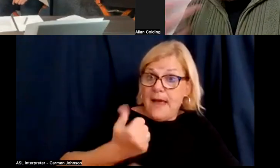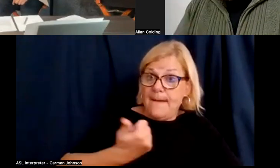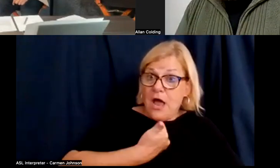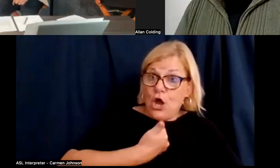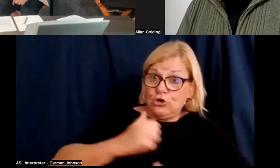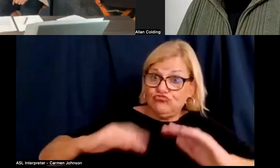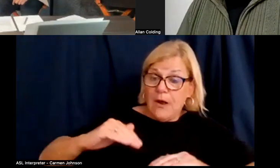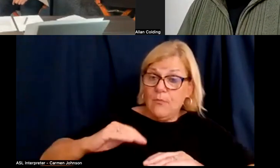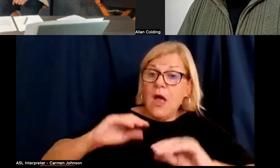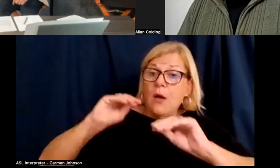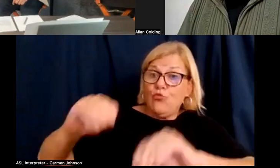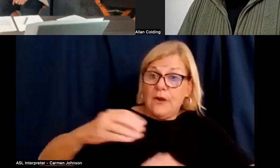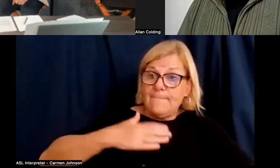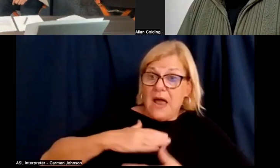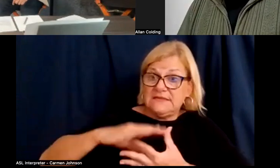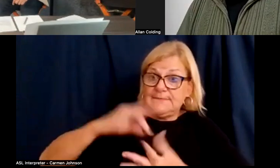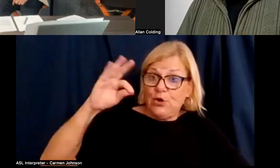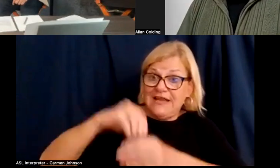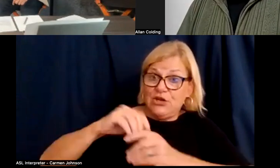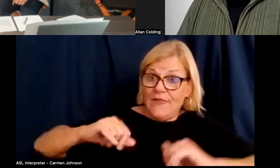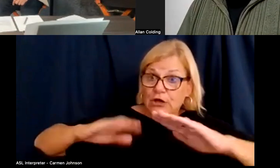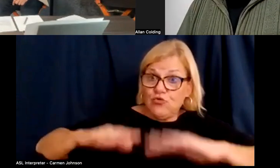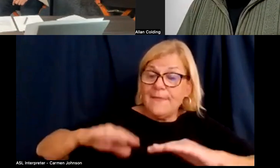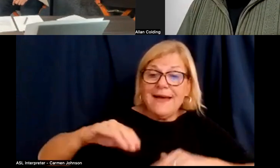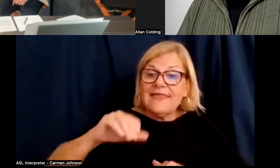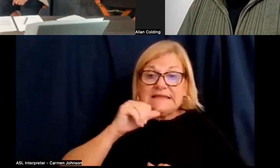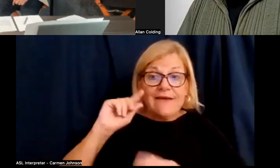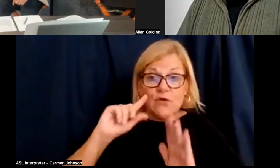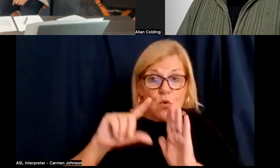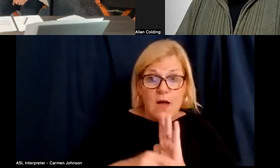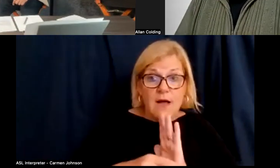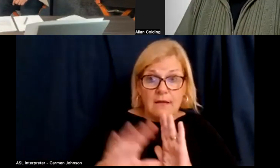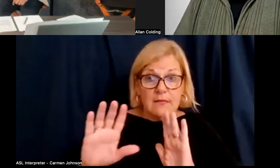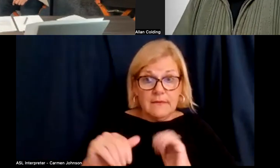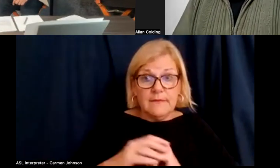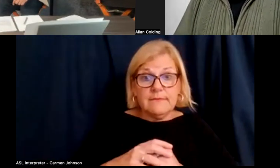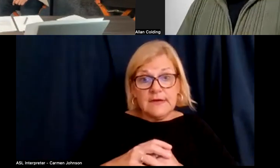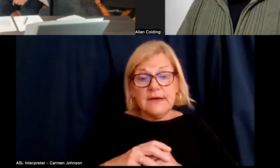breathe my spirit into that drum. But that wouldn't be for a while. So